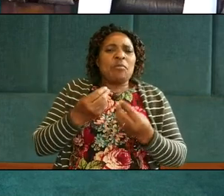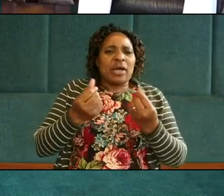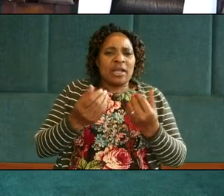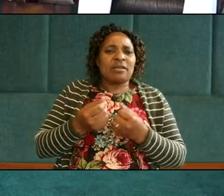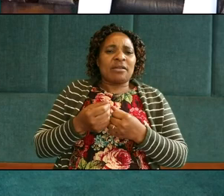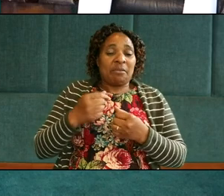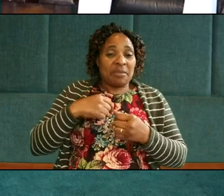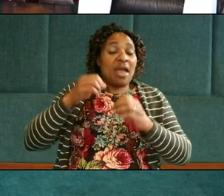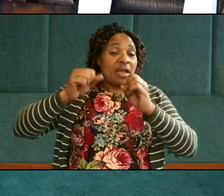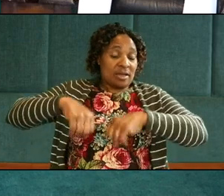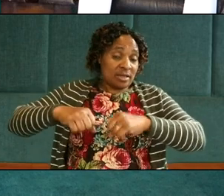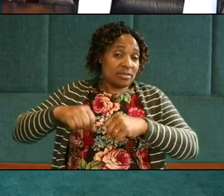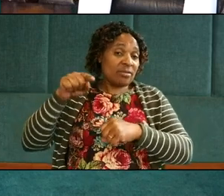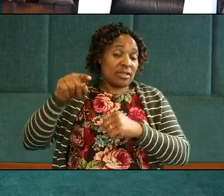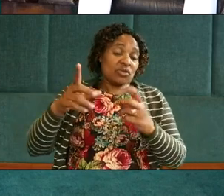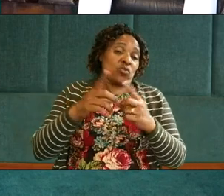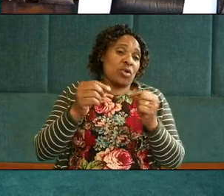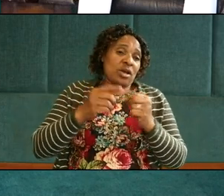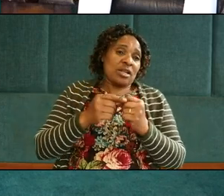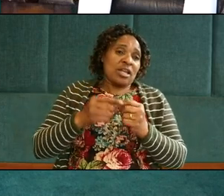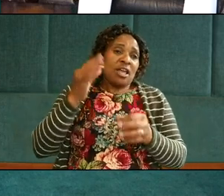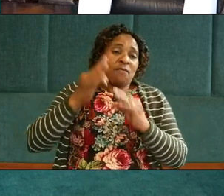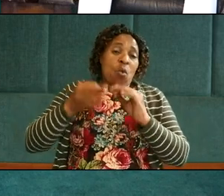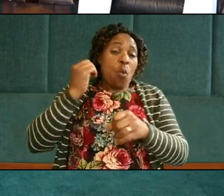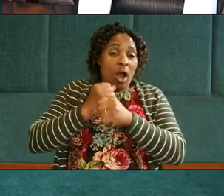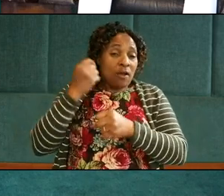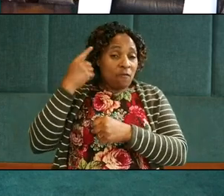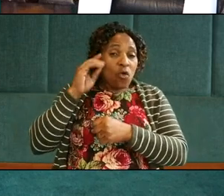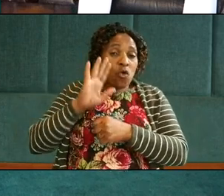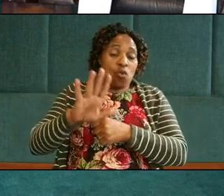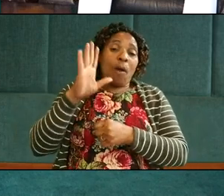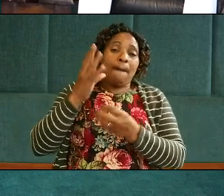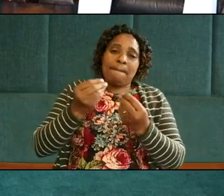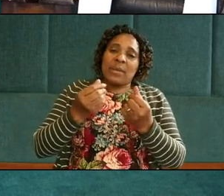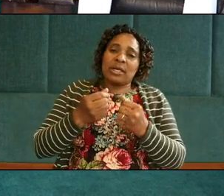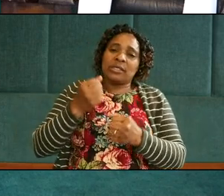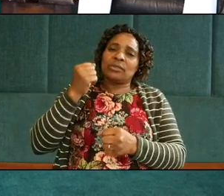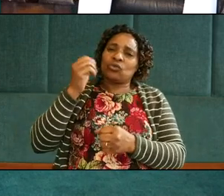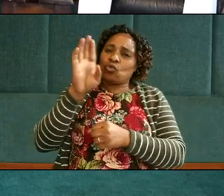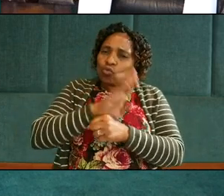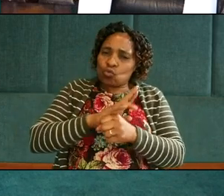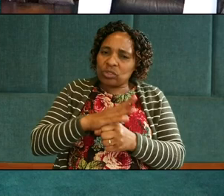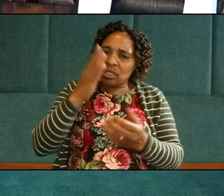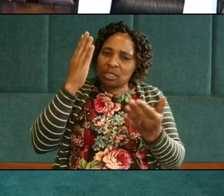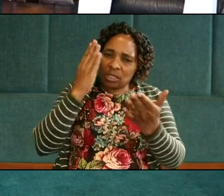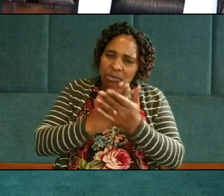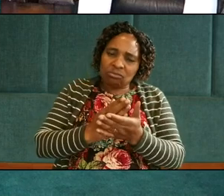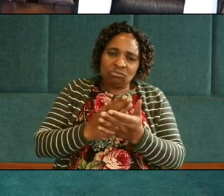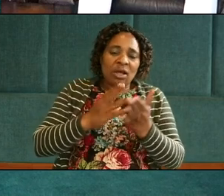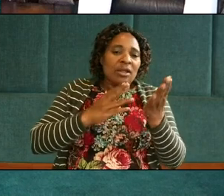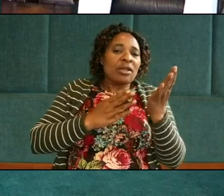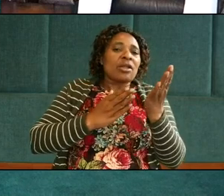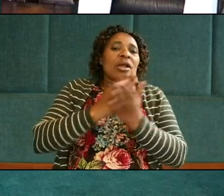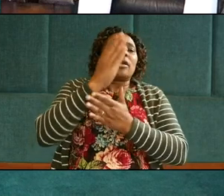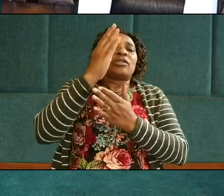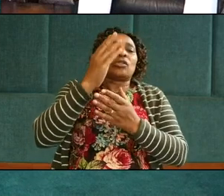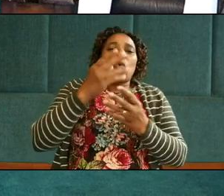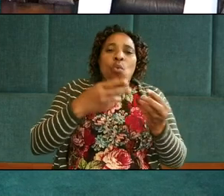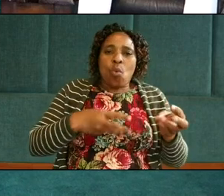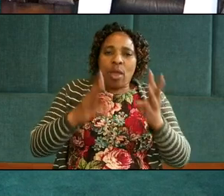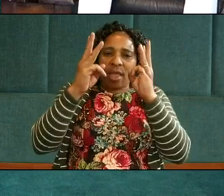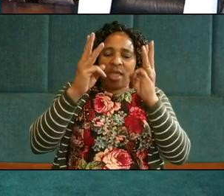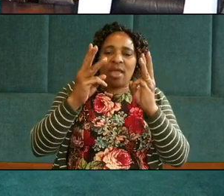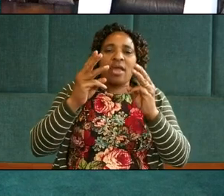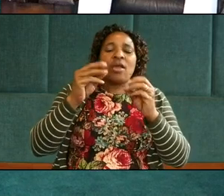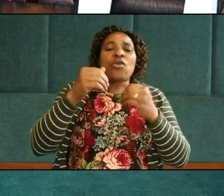I agree with this statement. If you worked for your money, you've earned it the right way, and God has blessed you with it, then